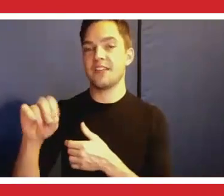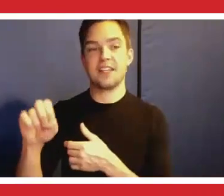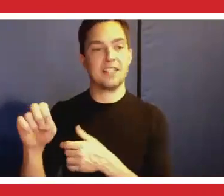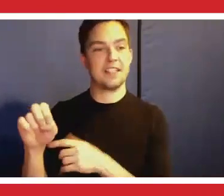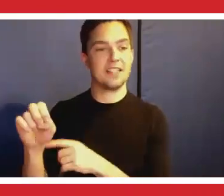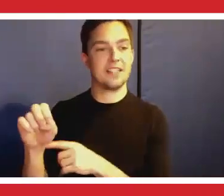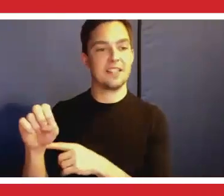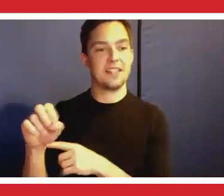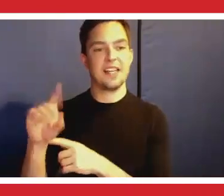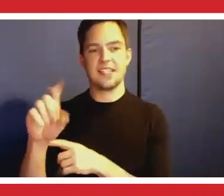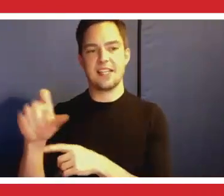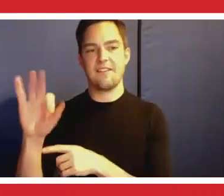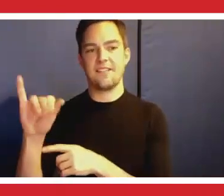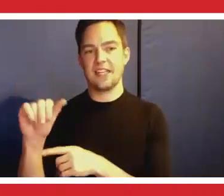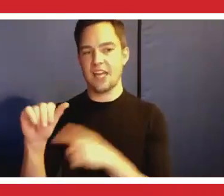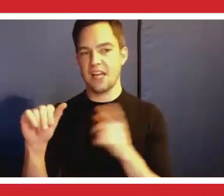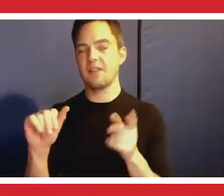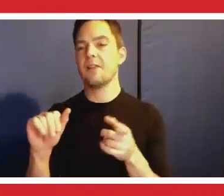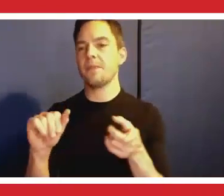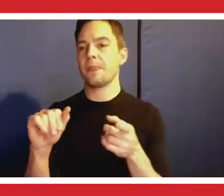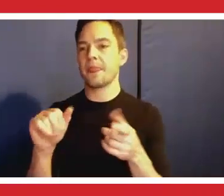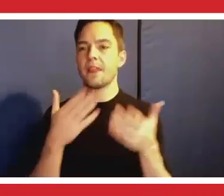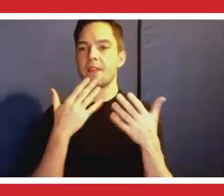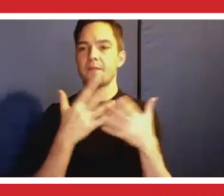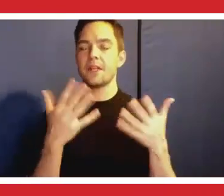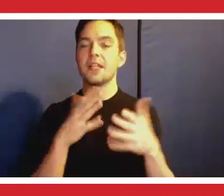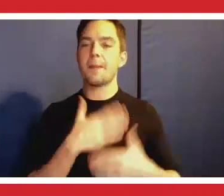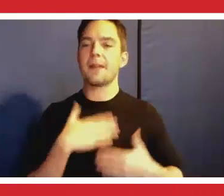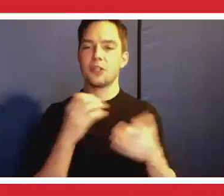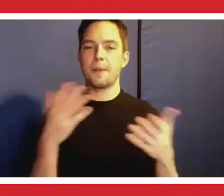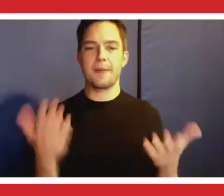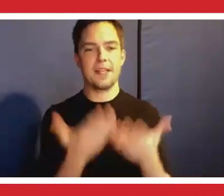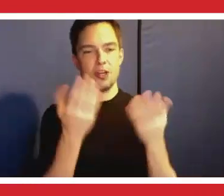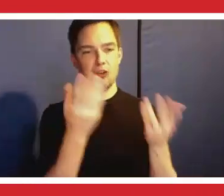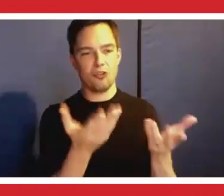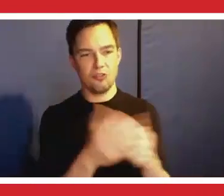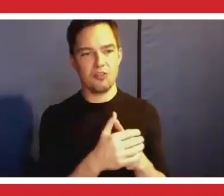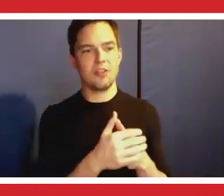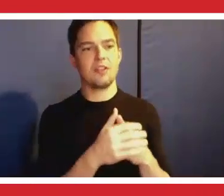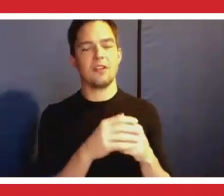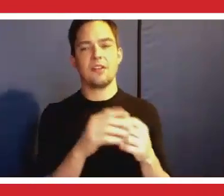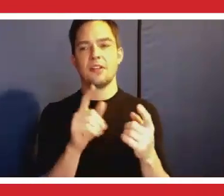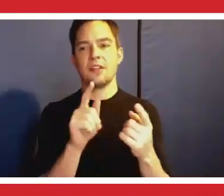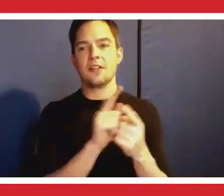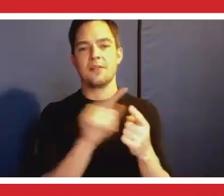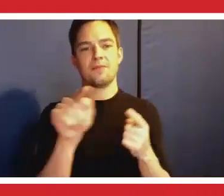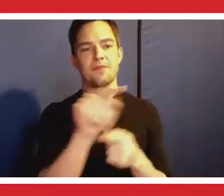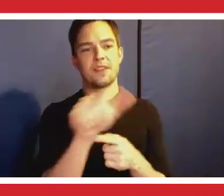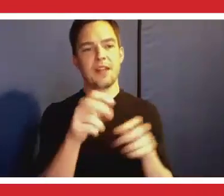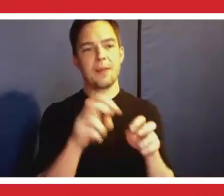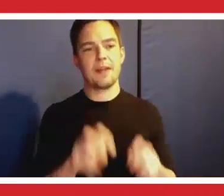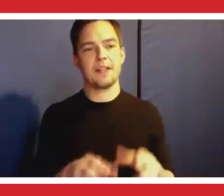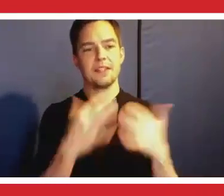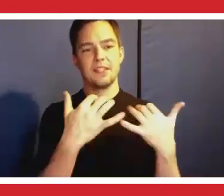much. Allow me just to say that it is a pleasure to be here and to greet all of the colleagues in the panel as well as all the